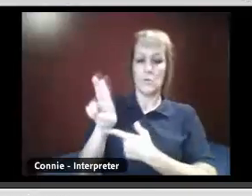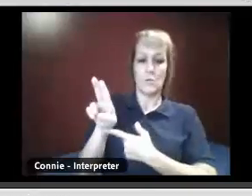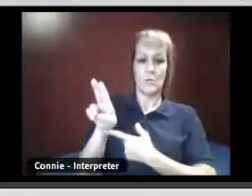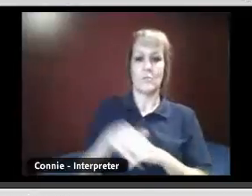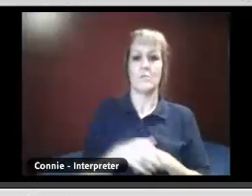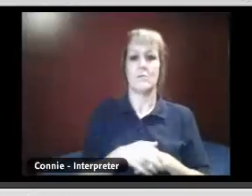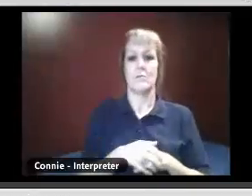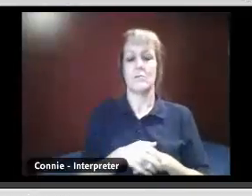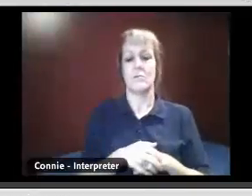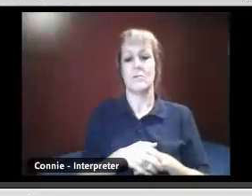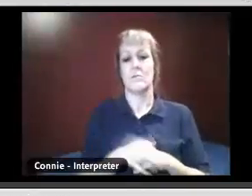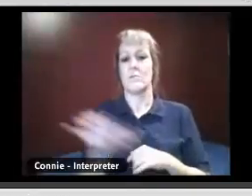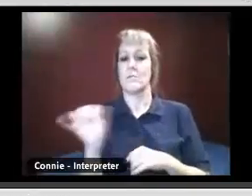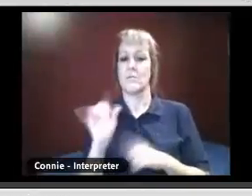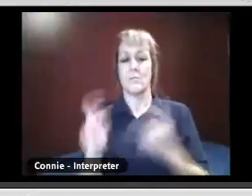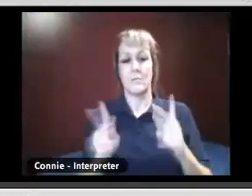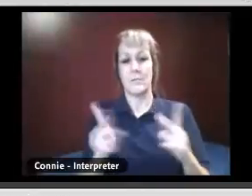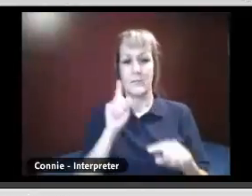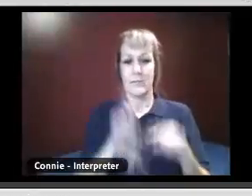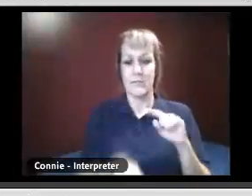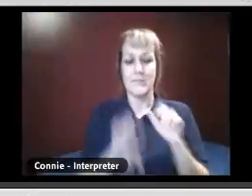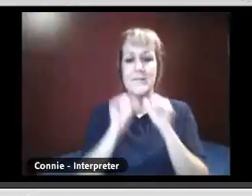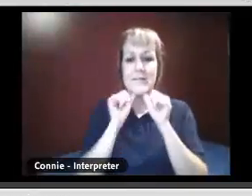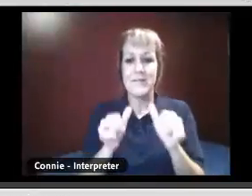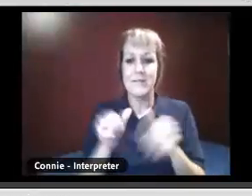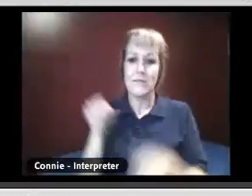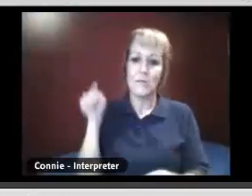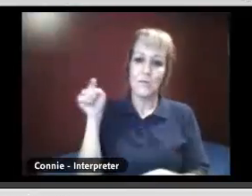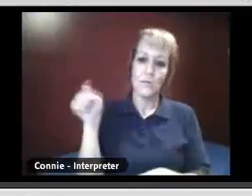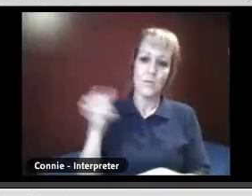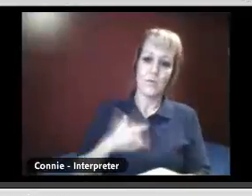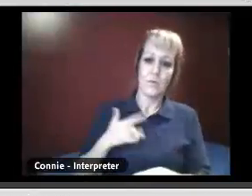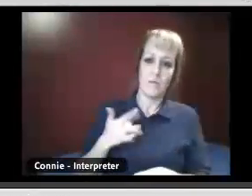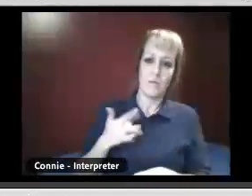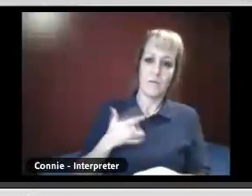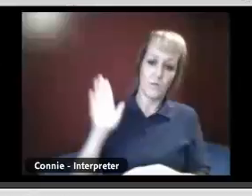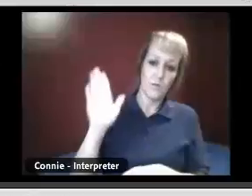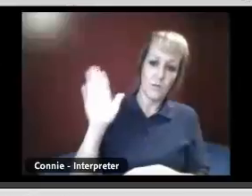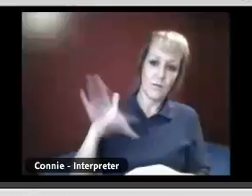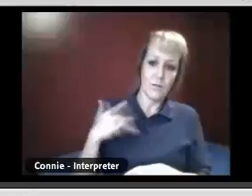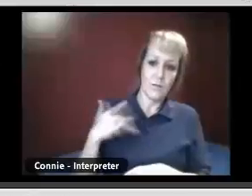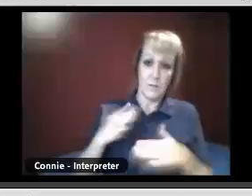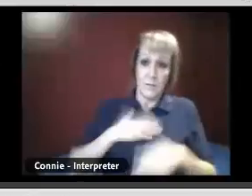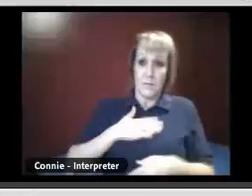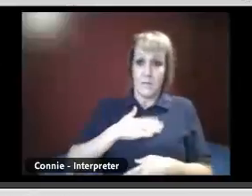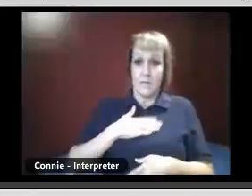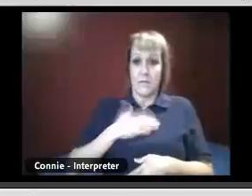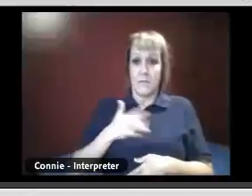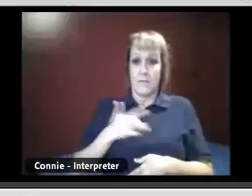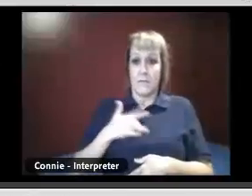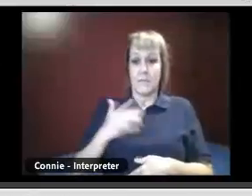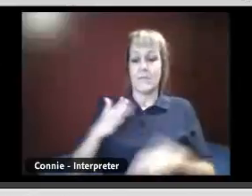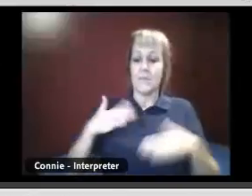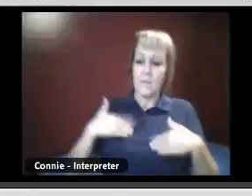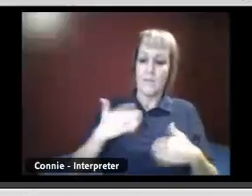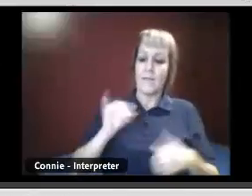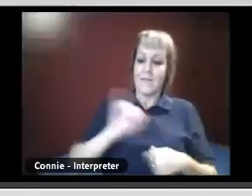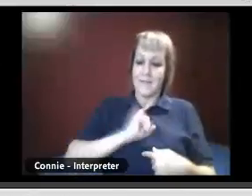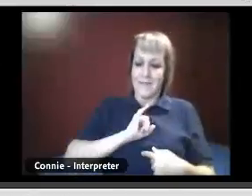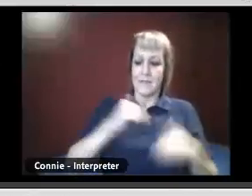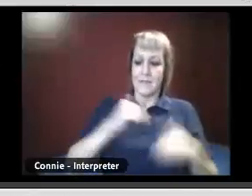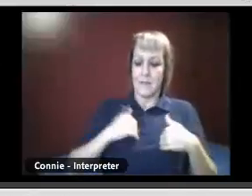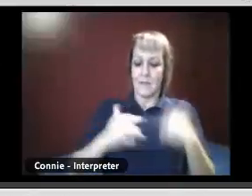But people cannot deny you your feelings because you own them. I have some concerns, I have some questions,